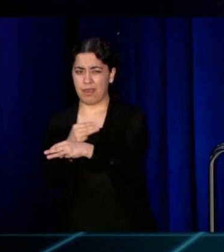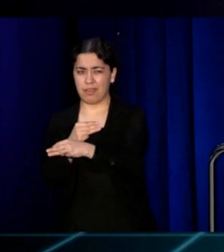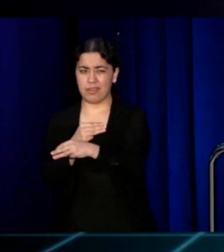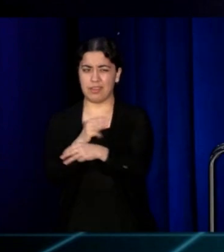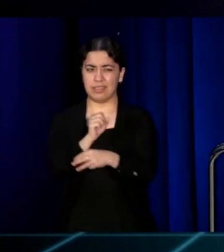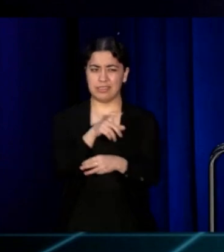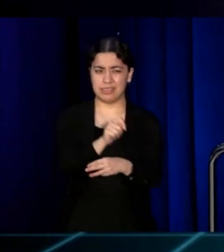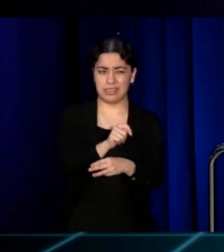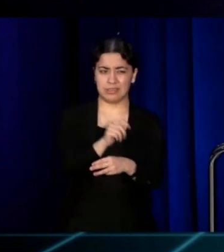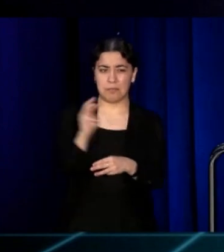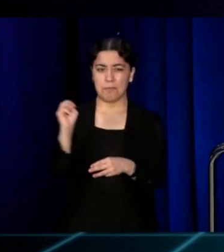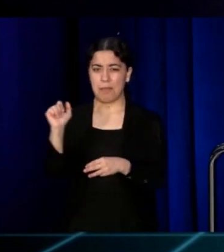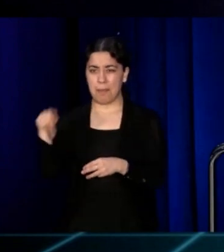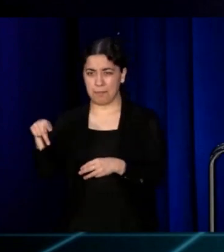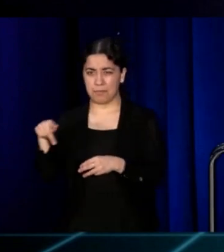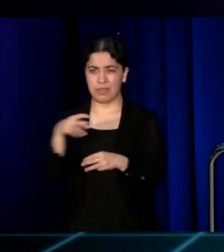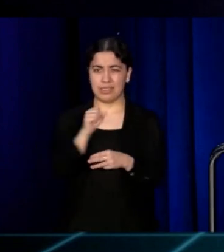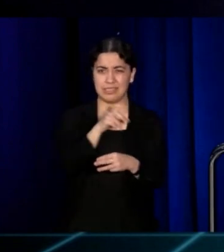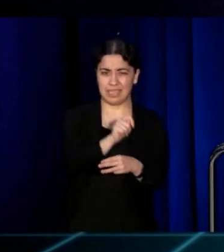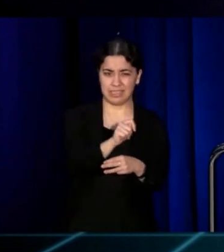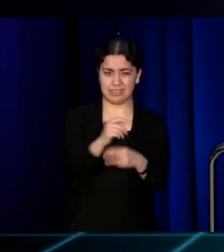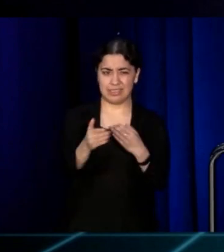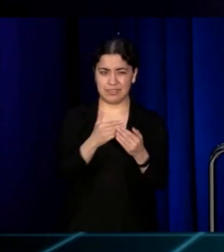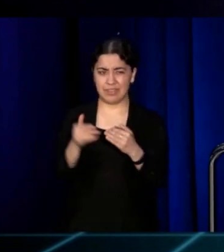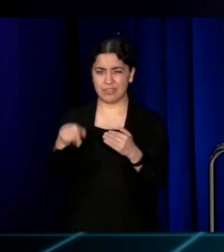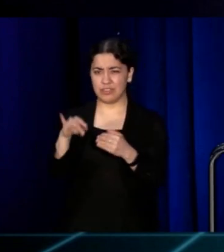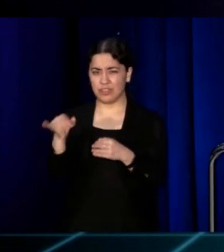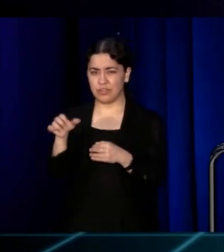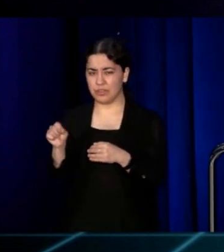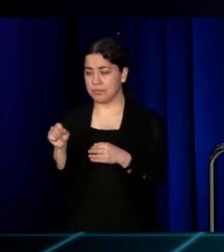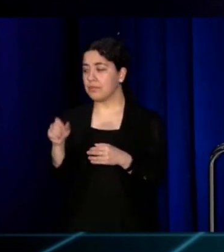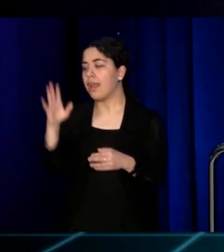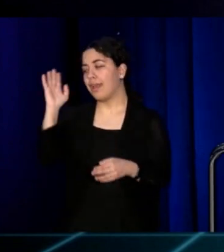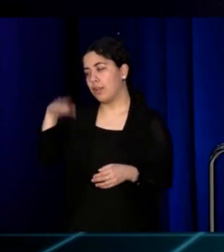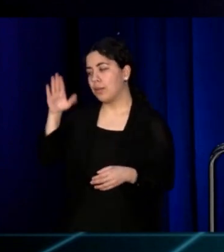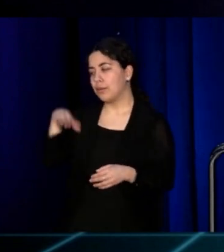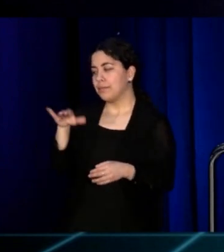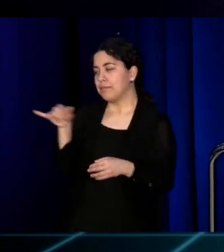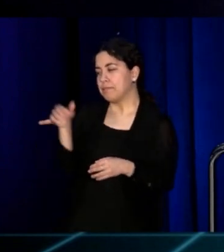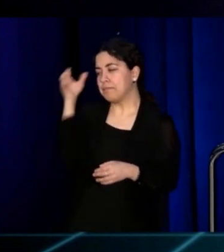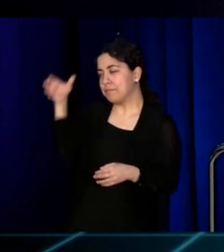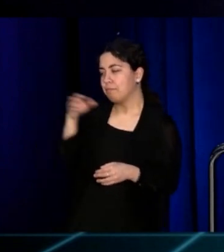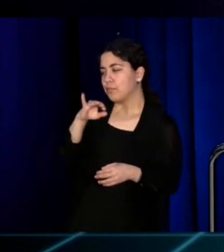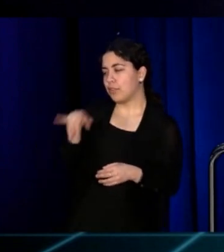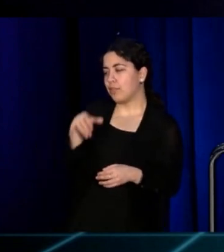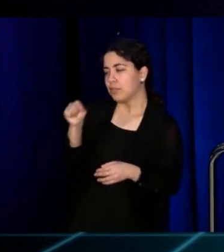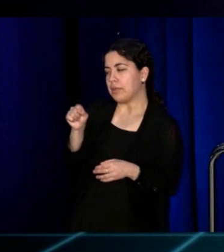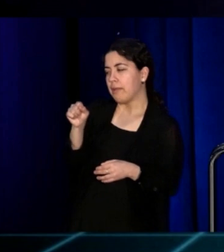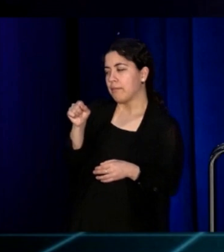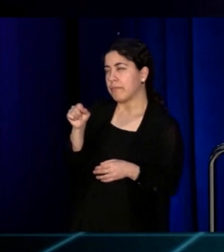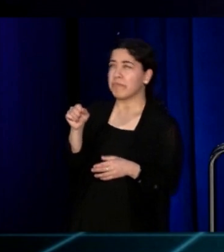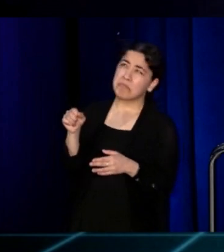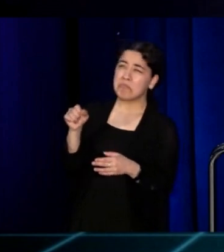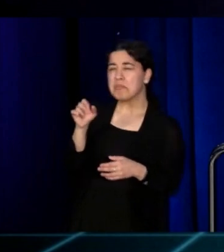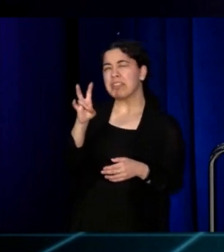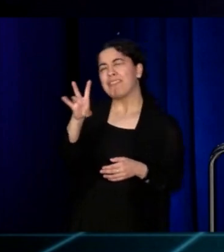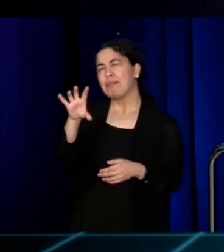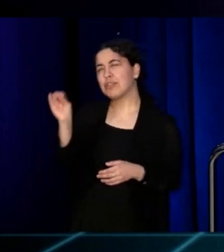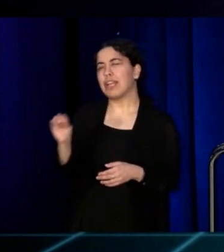this is JavaScript. Yeah, I know. It's like JavaScript, 75% of JavaScript,